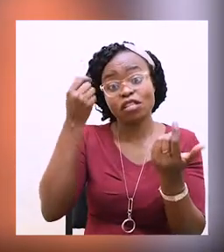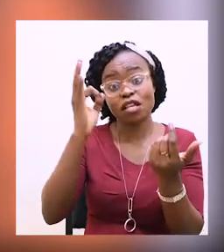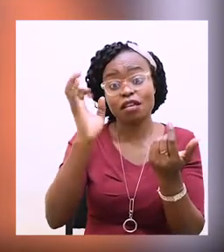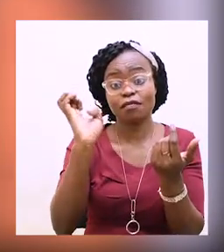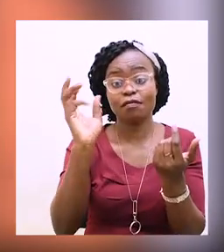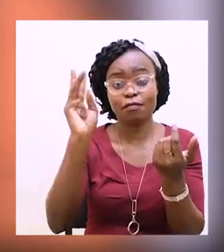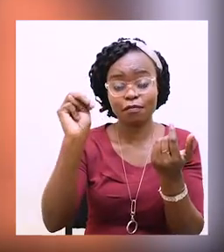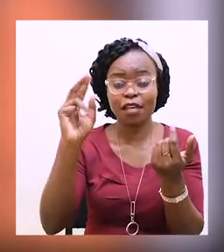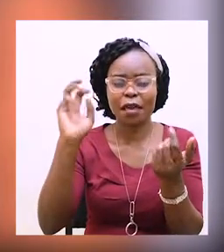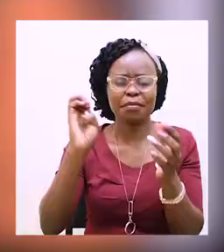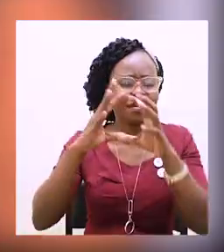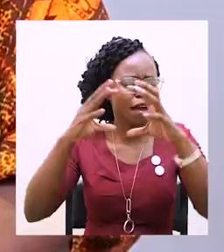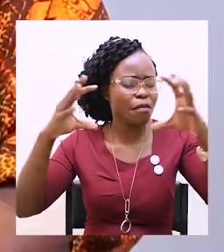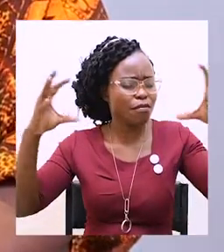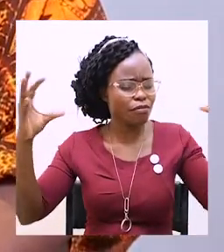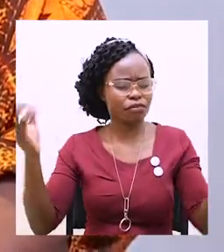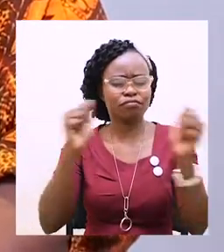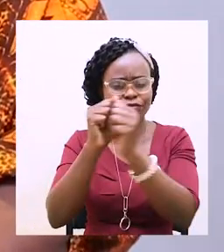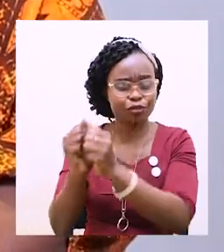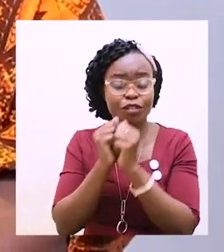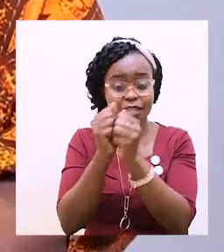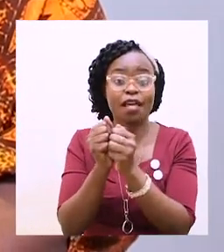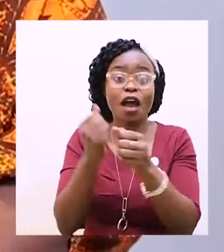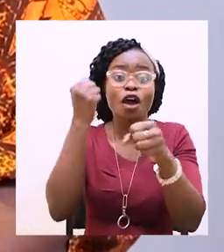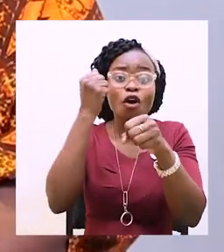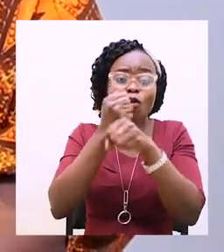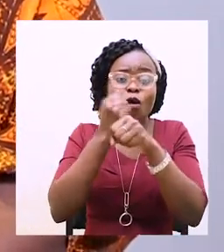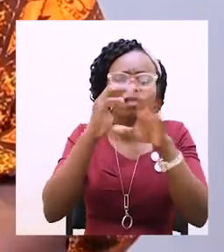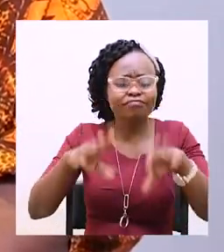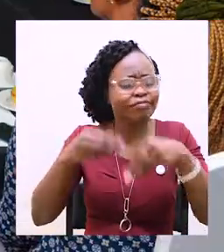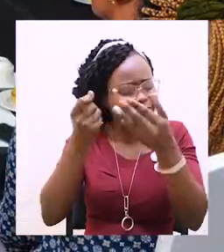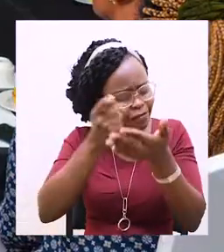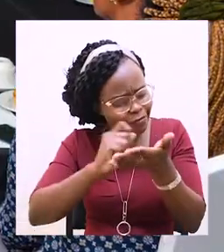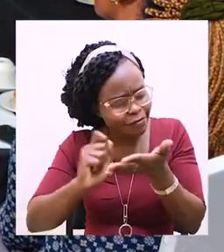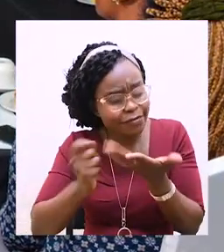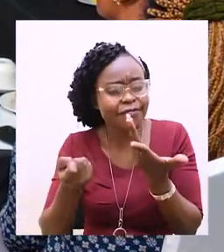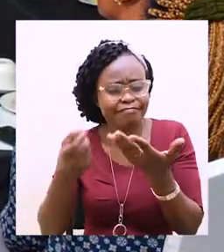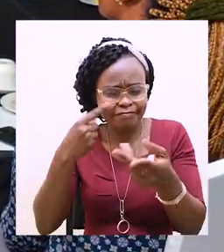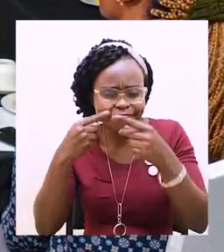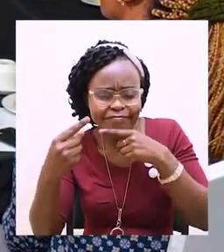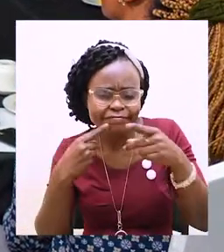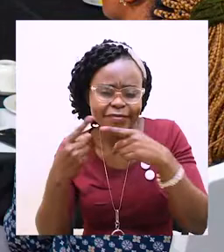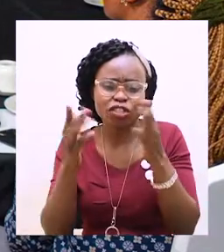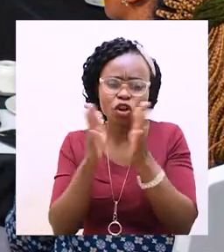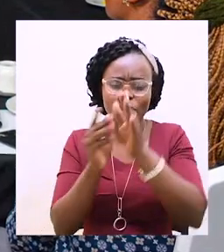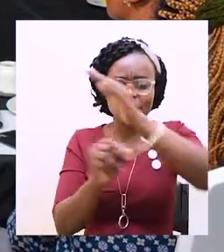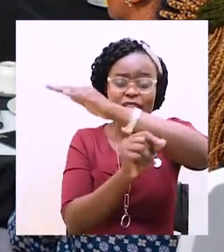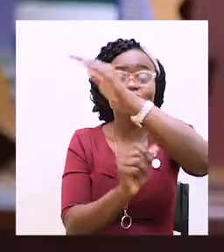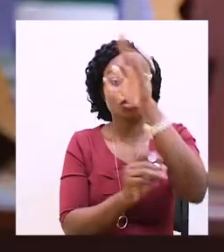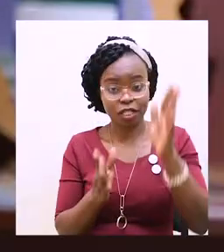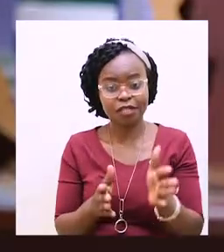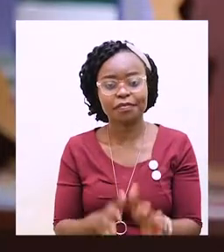has brought them together, has done the work of writing proposals, fetching and negotiating with